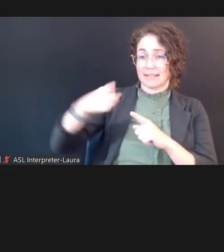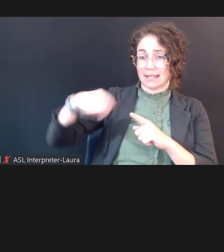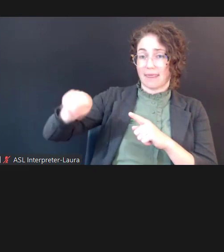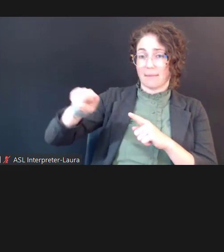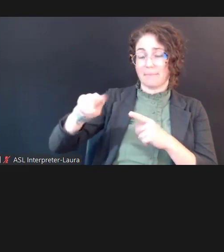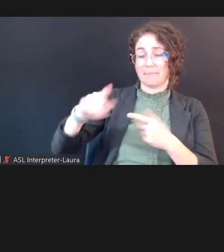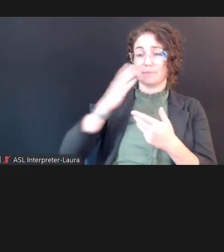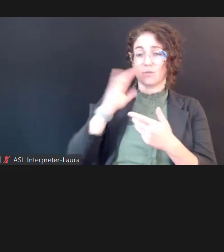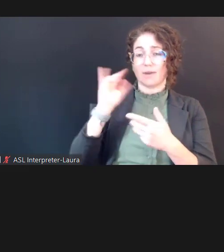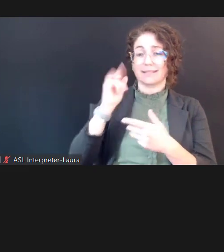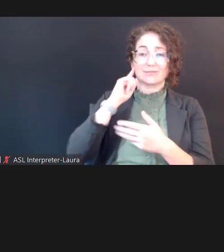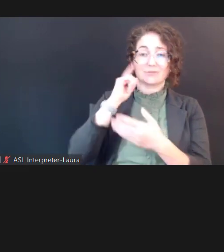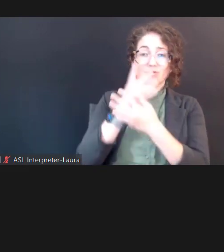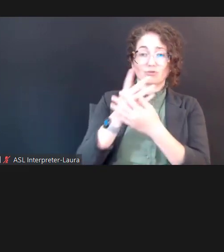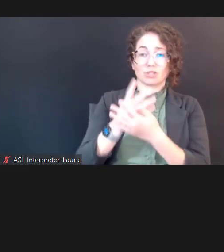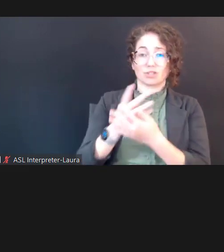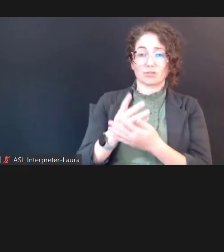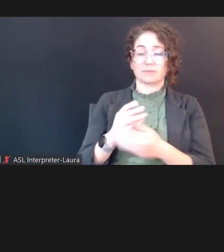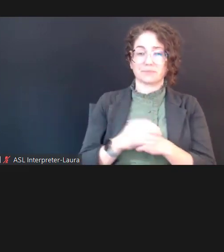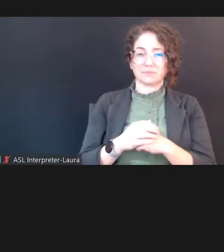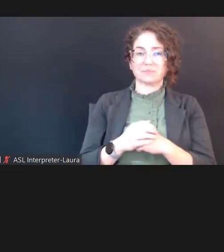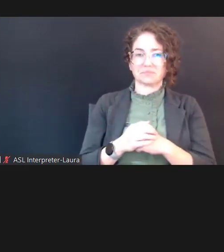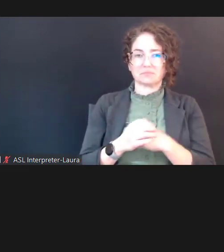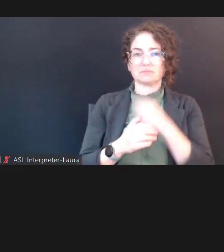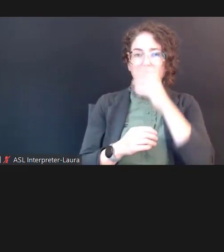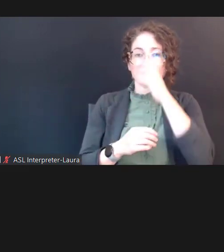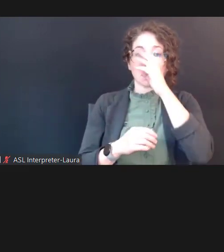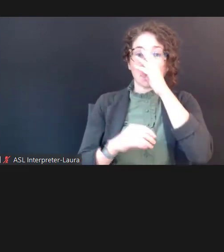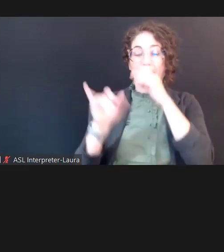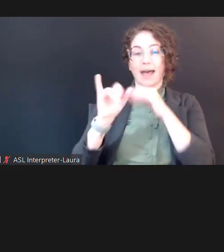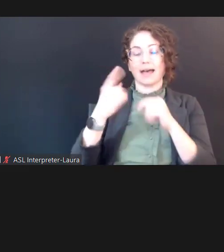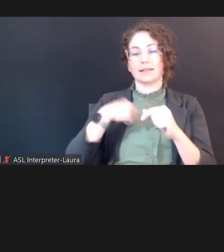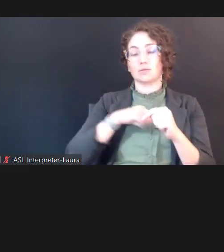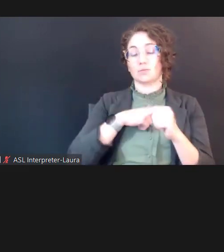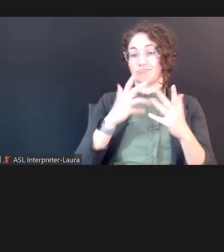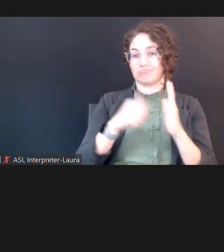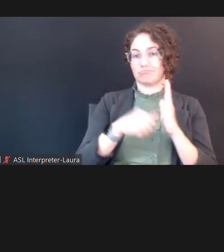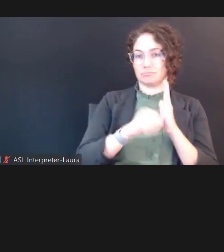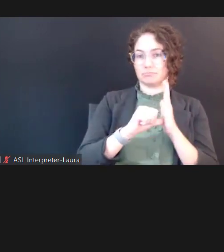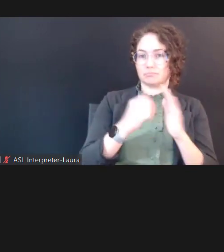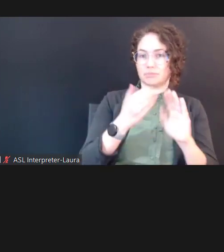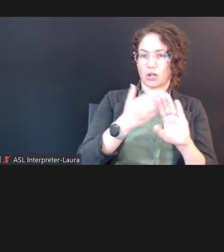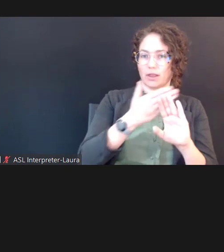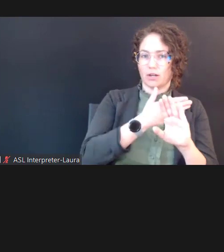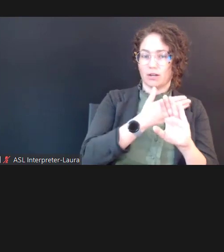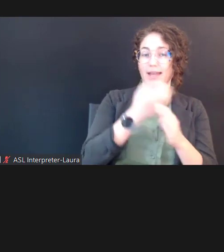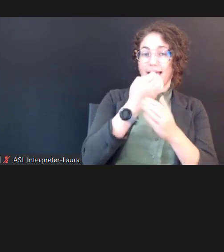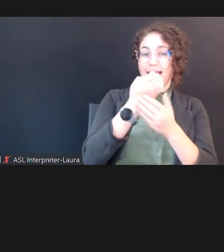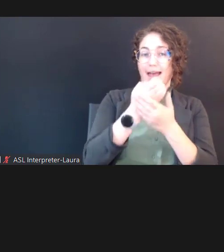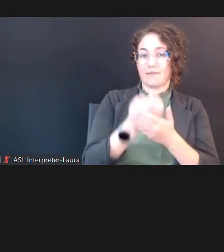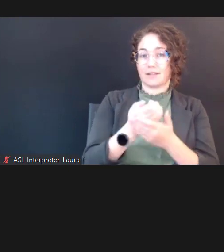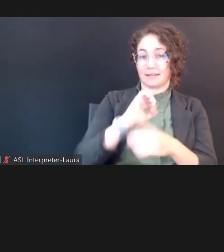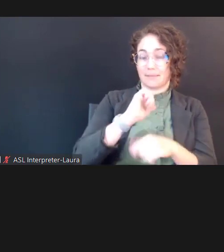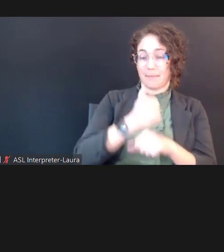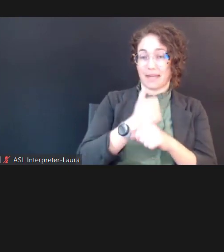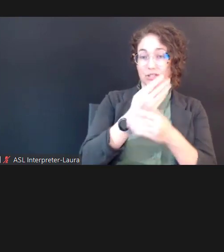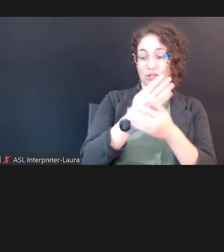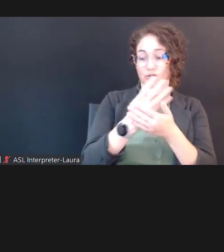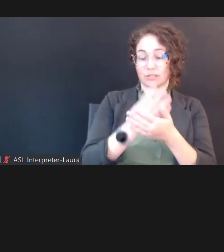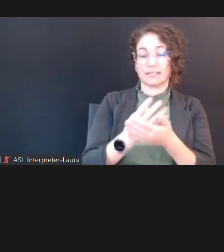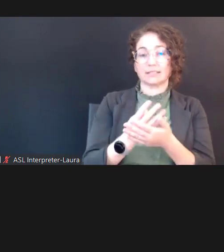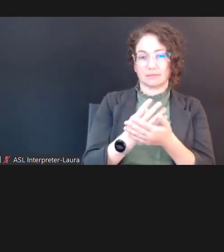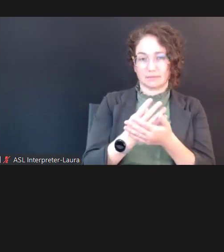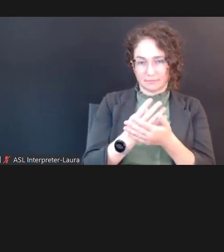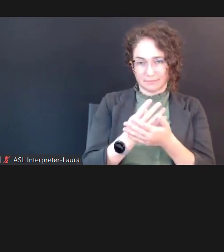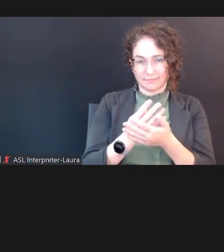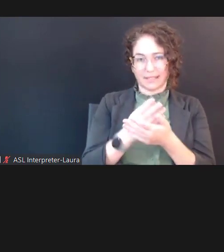as hearing screeners. As we emphasized earlier on, evidence-based screening